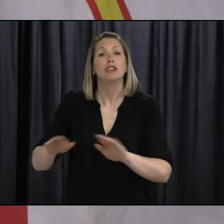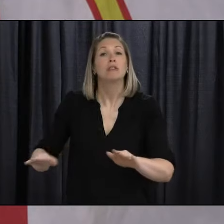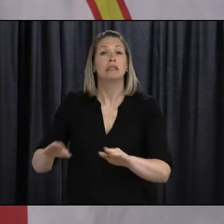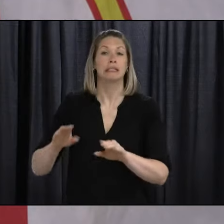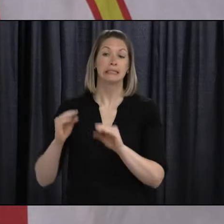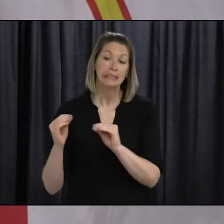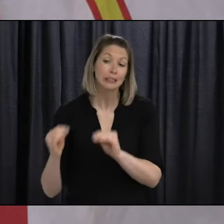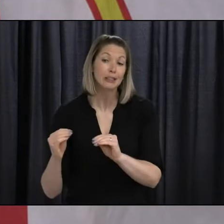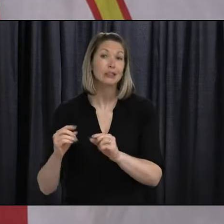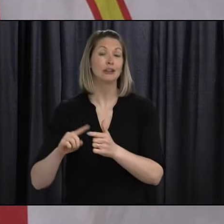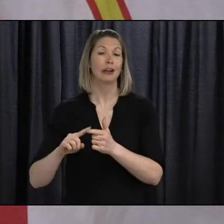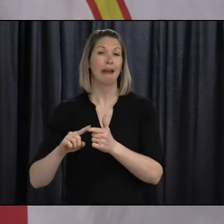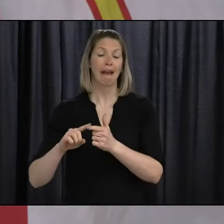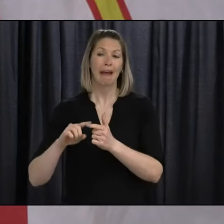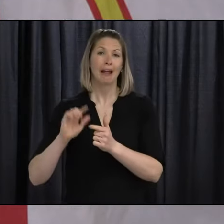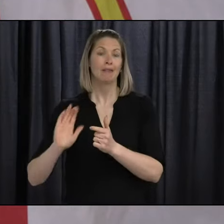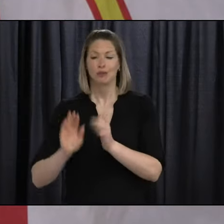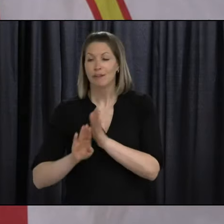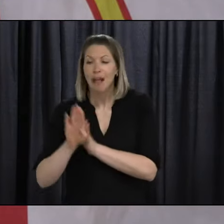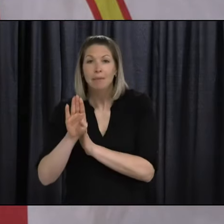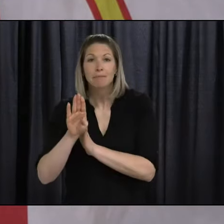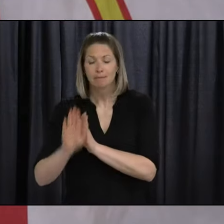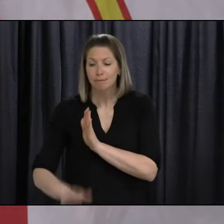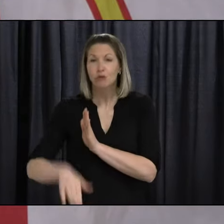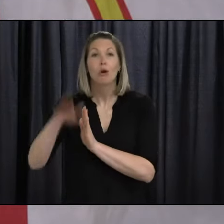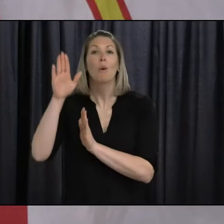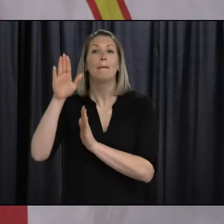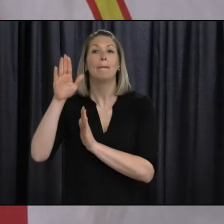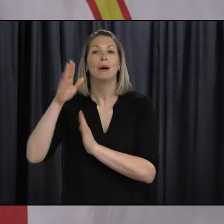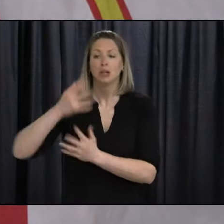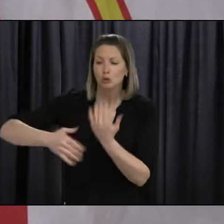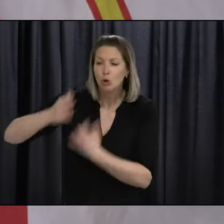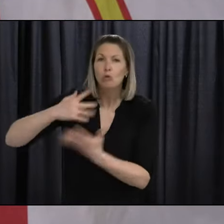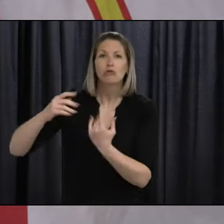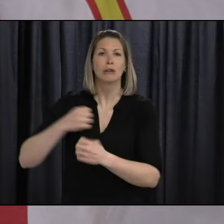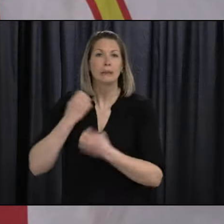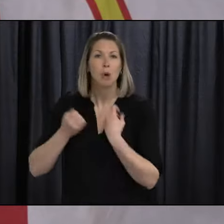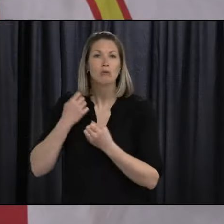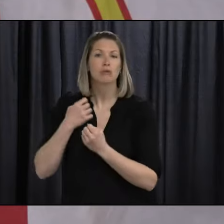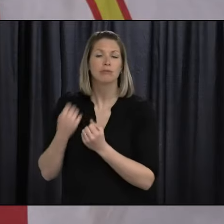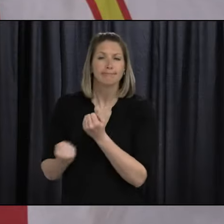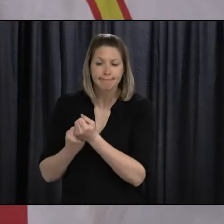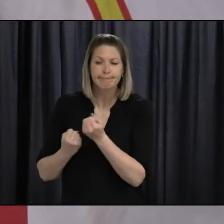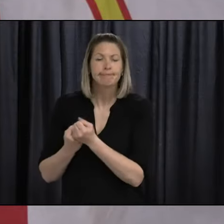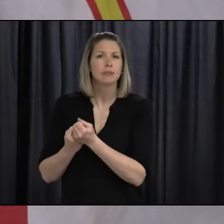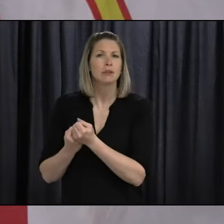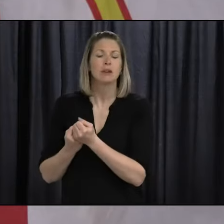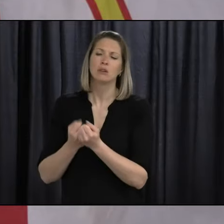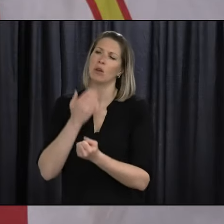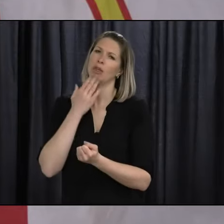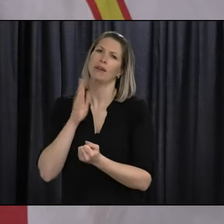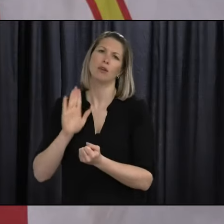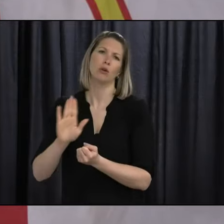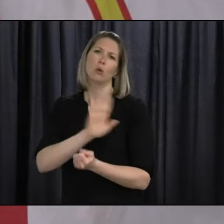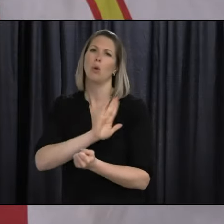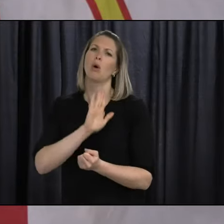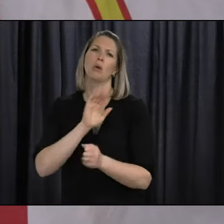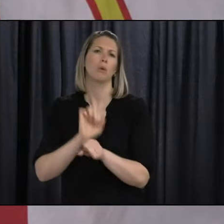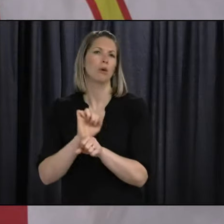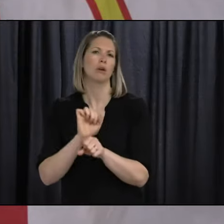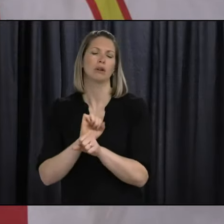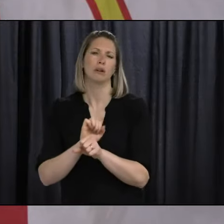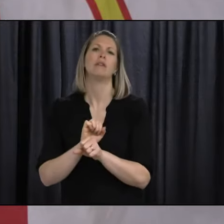educational development. So we appreciate all that you are doing, the strength that you provide in your efforts, especially during this unprecedented